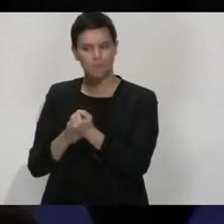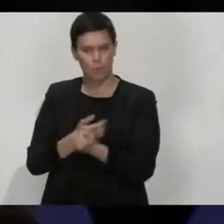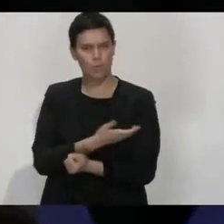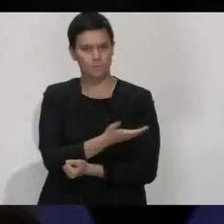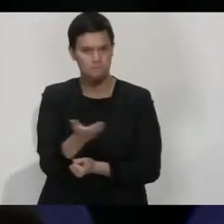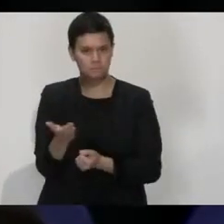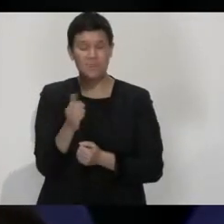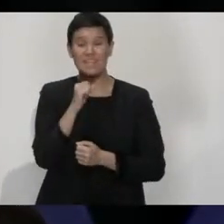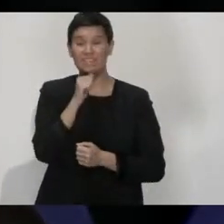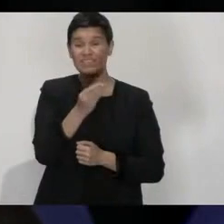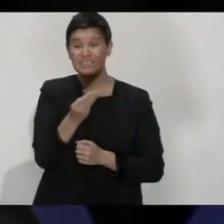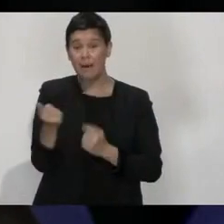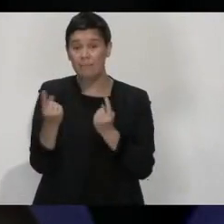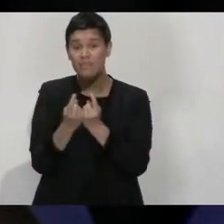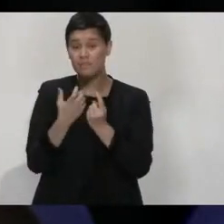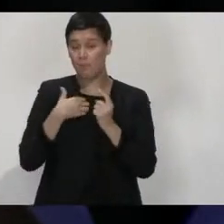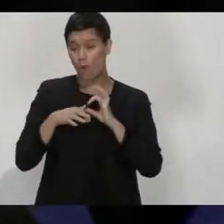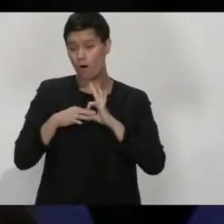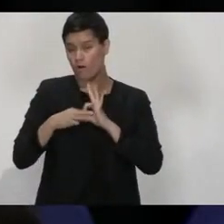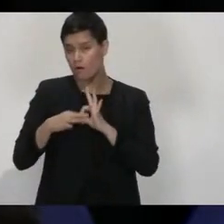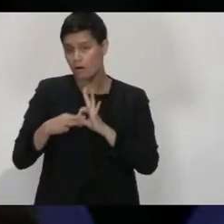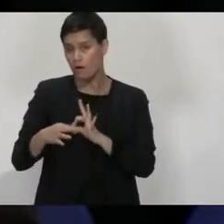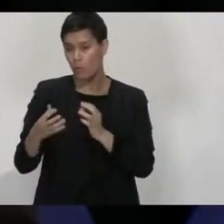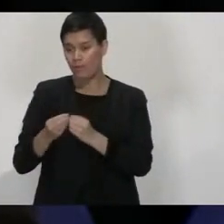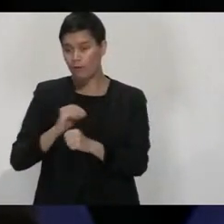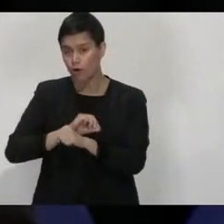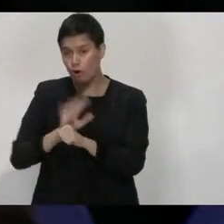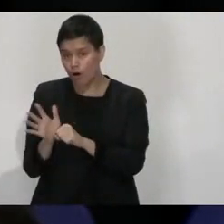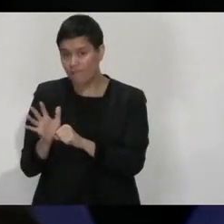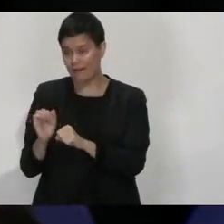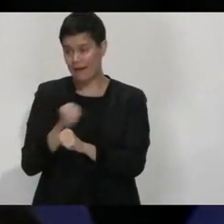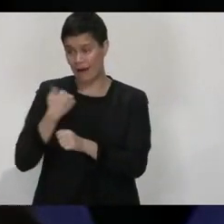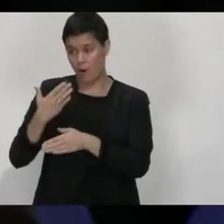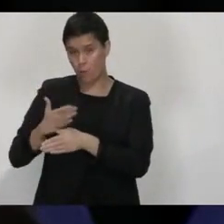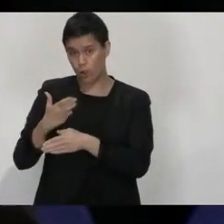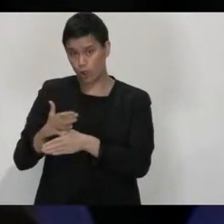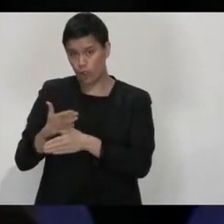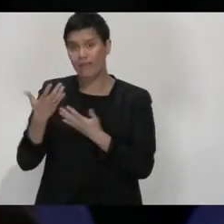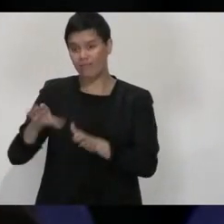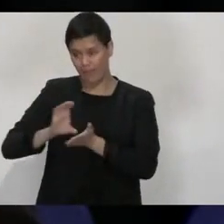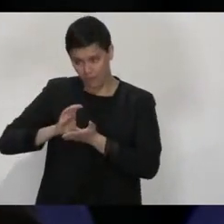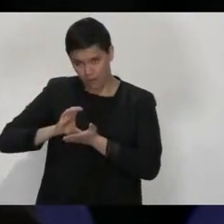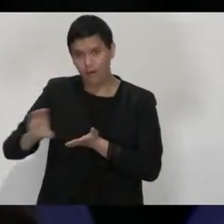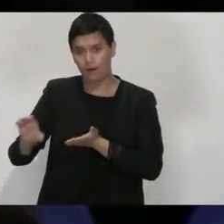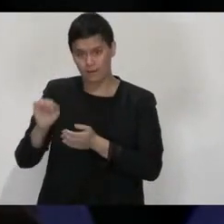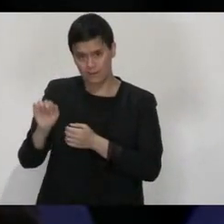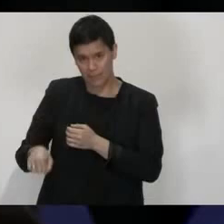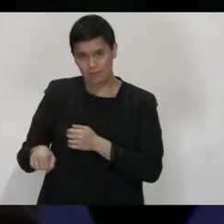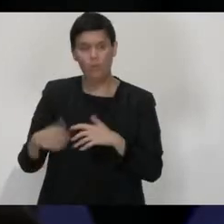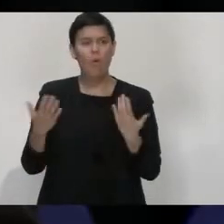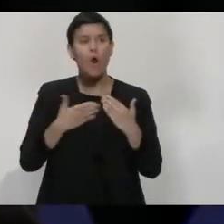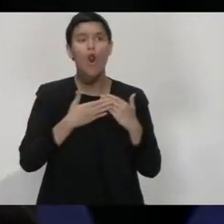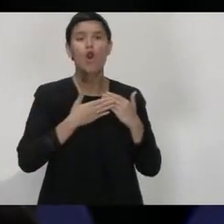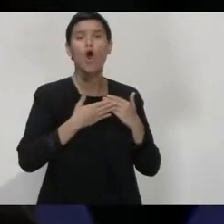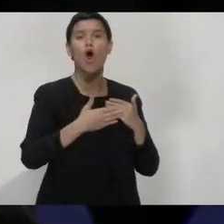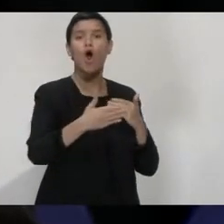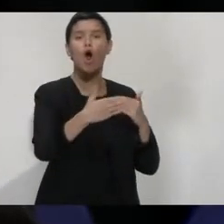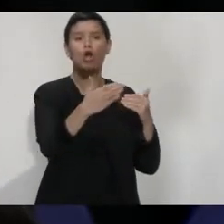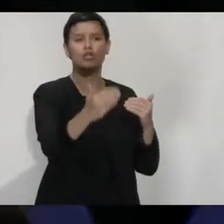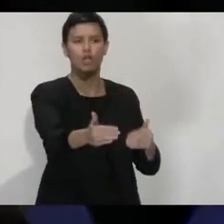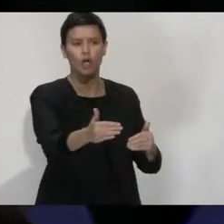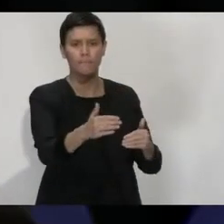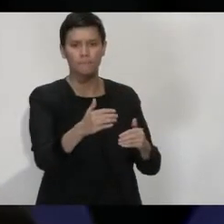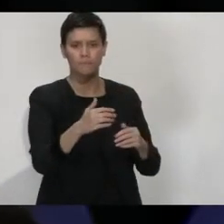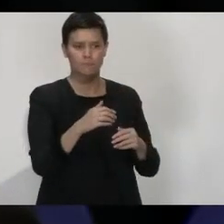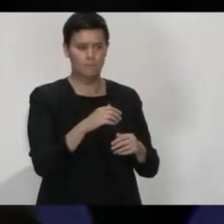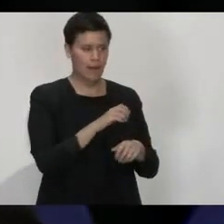COVID recovery, or were perhaps things that were better suited to a longer term process when we're a bit clearer about where we've reached in terms